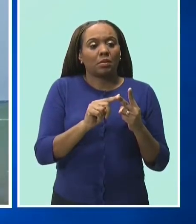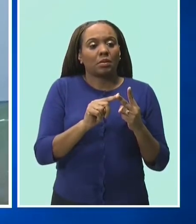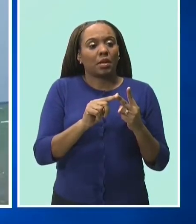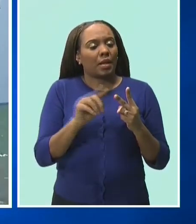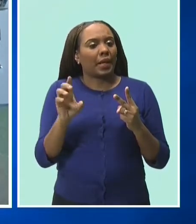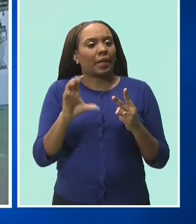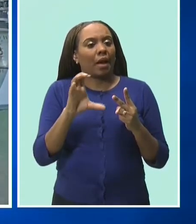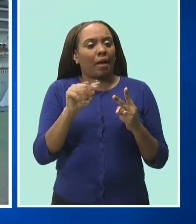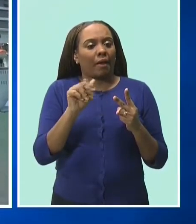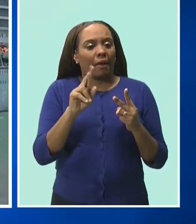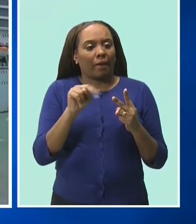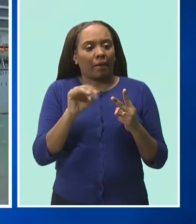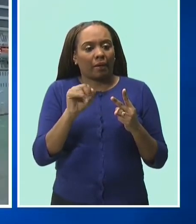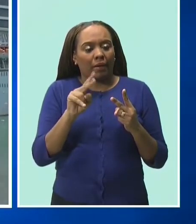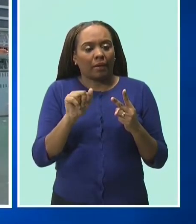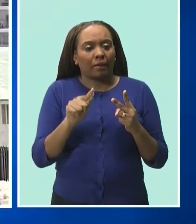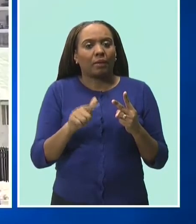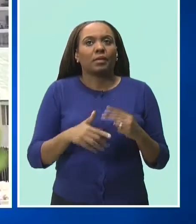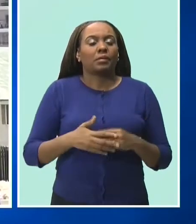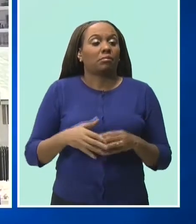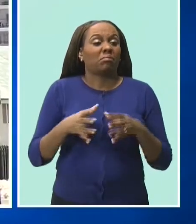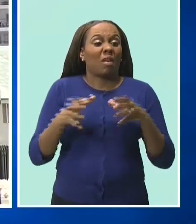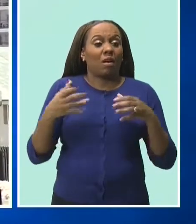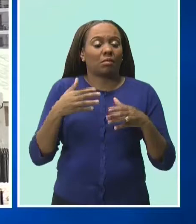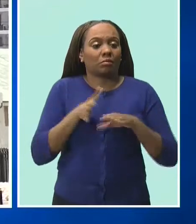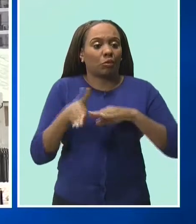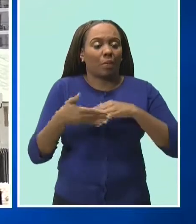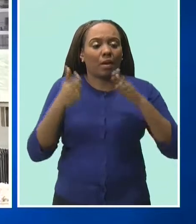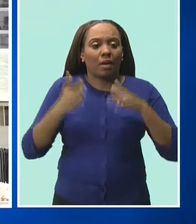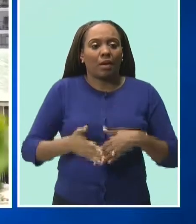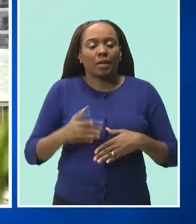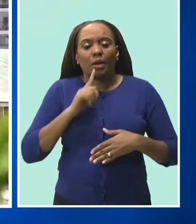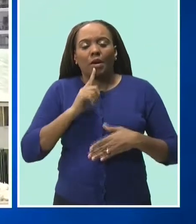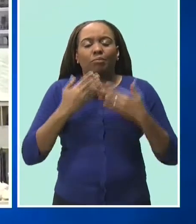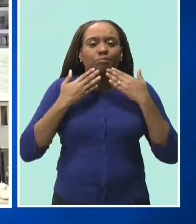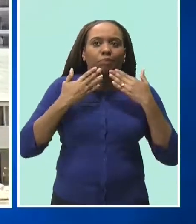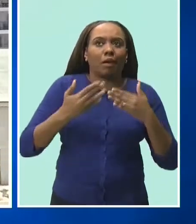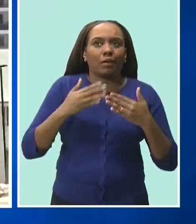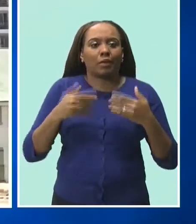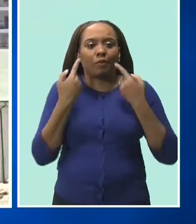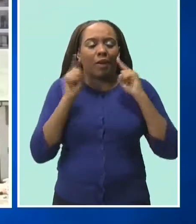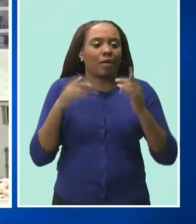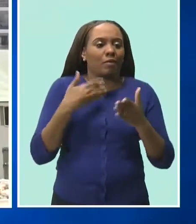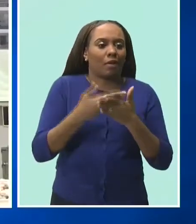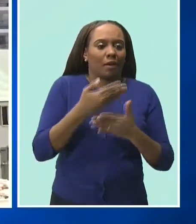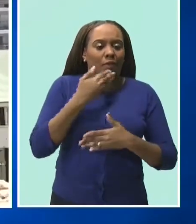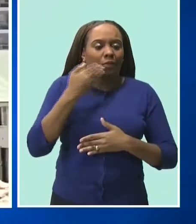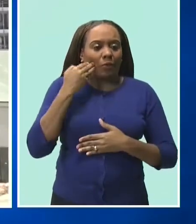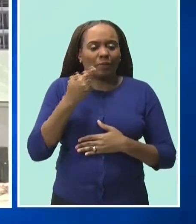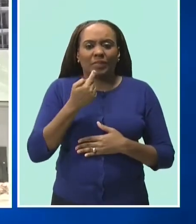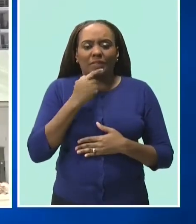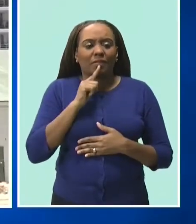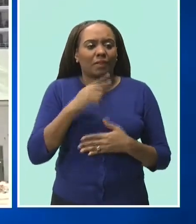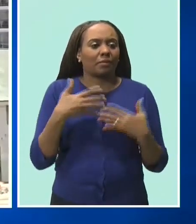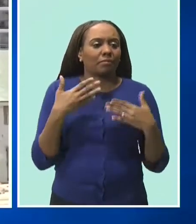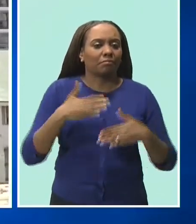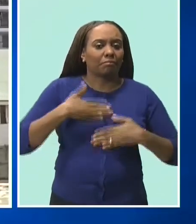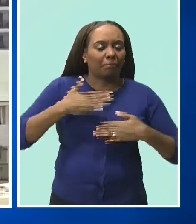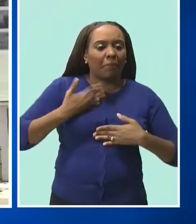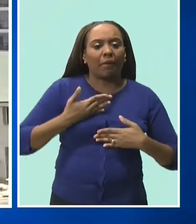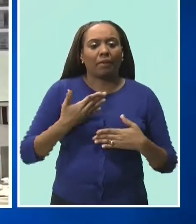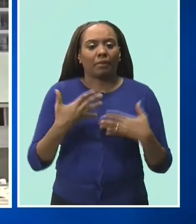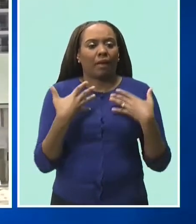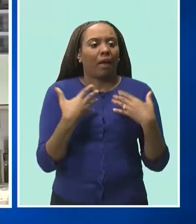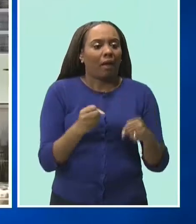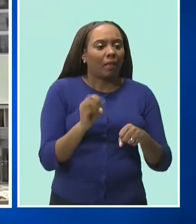500 Jamaicans relieved to be home. CVM Live spoke with Mayor of Falmouth, Colin Gager. He says he's confident and happy with the Health